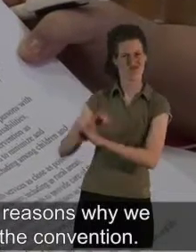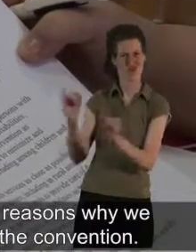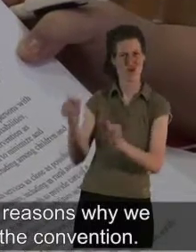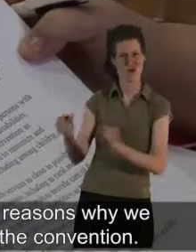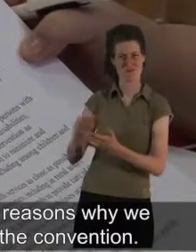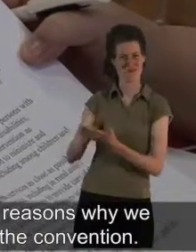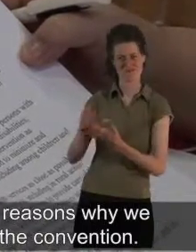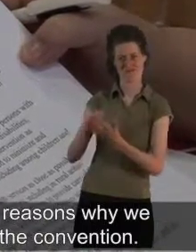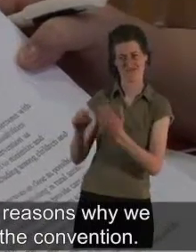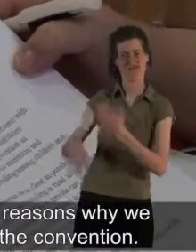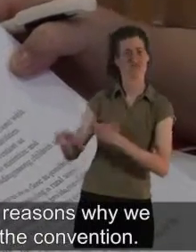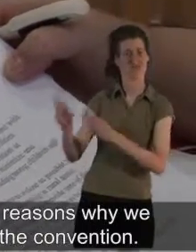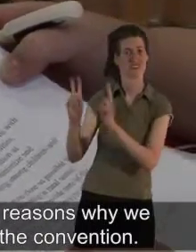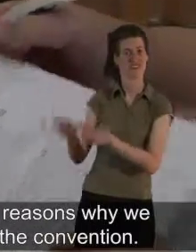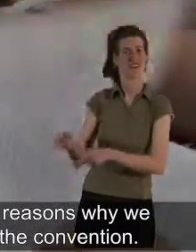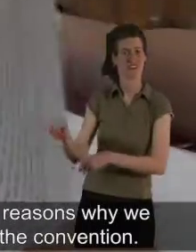So they died.